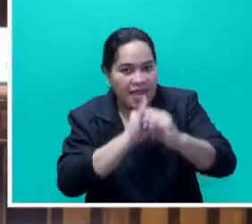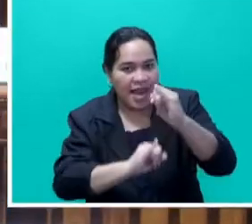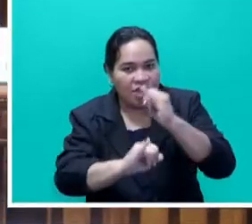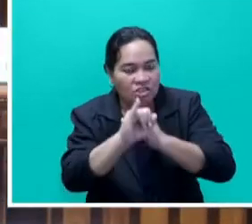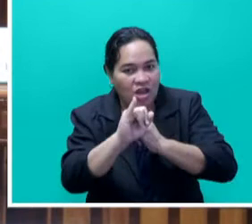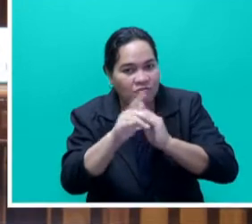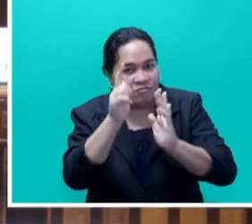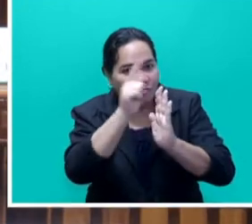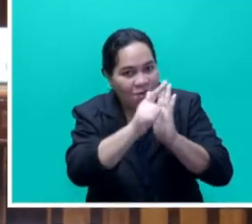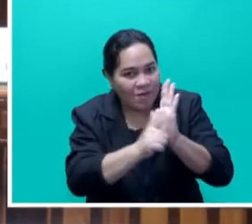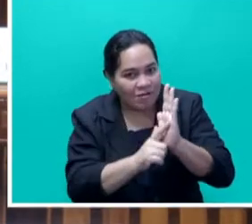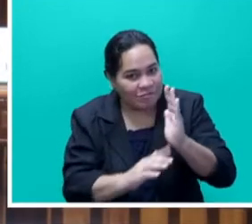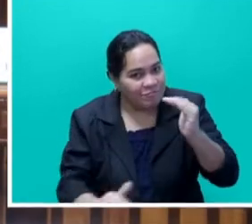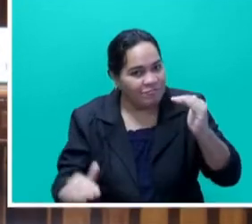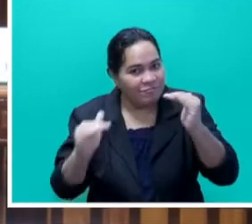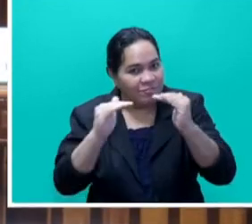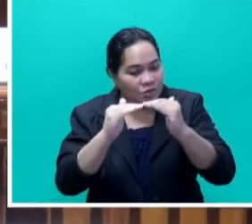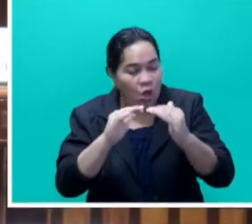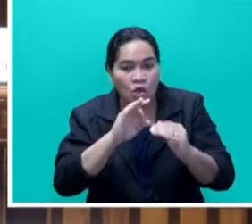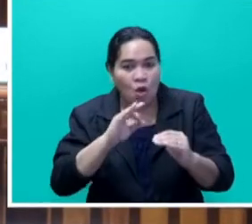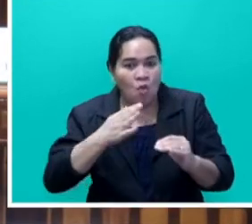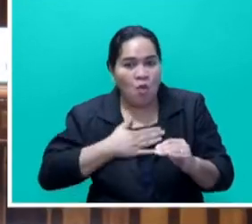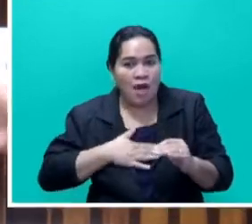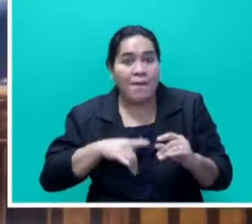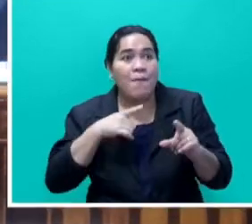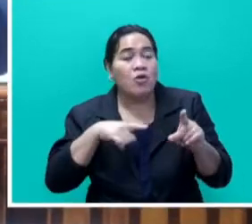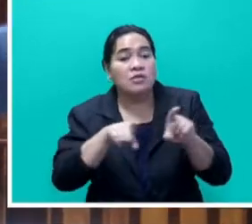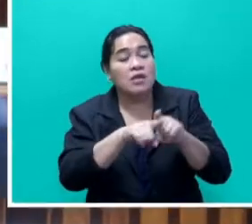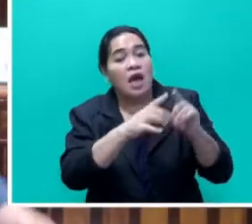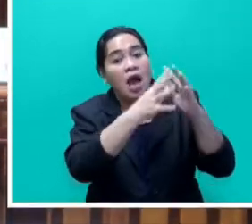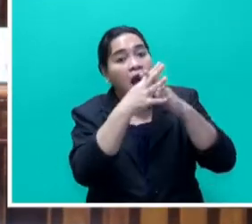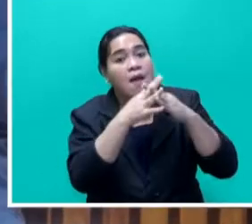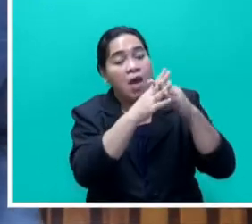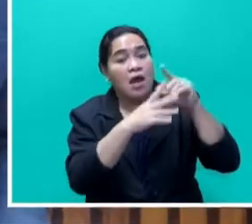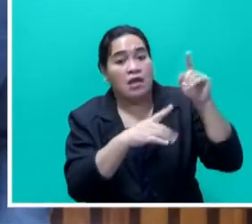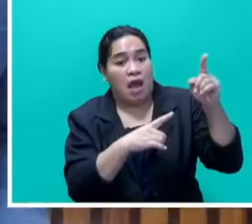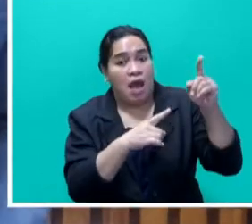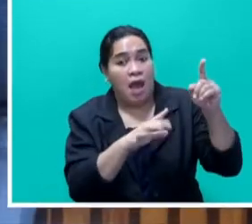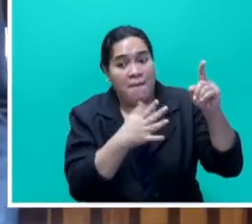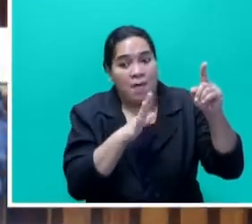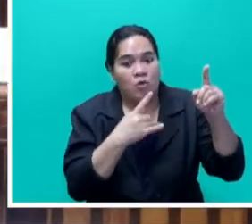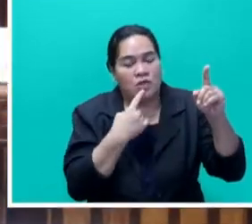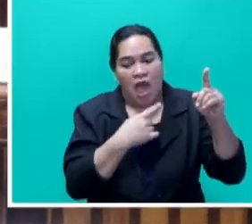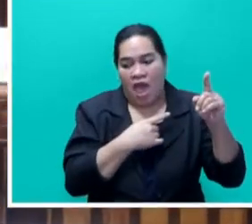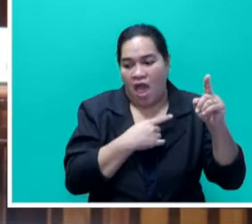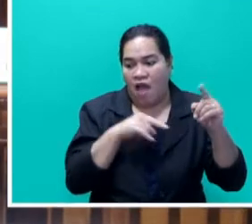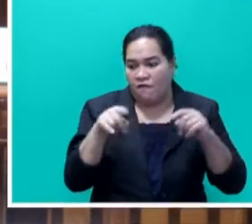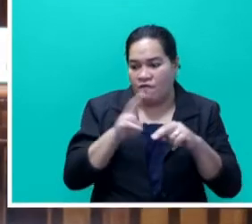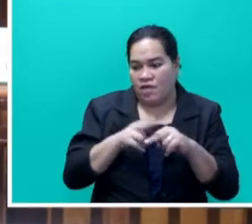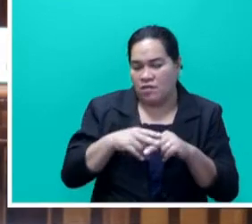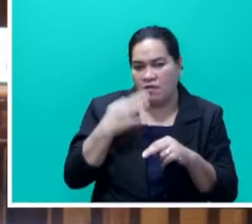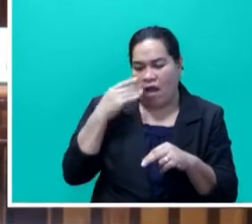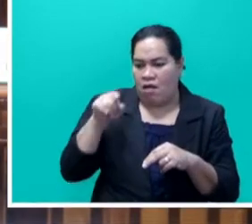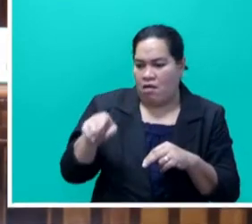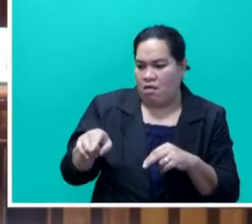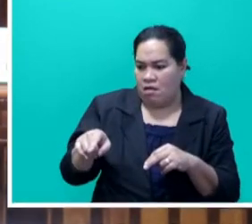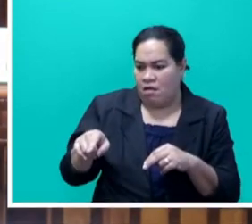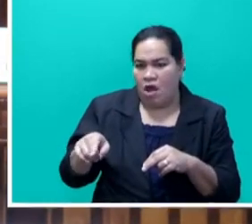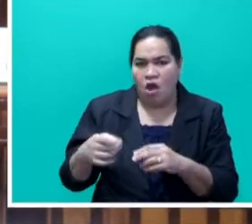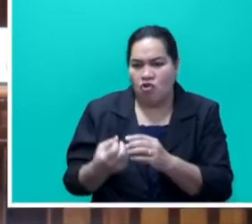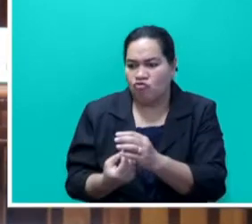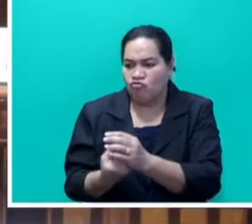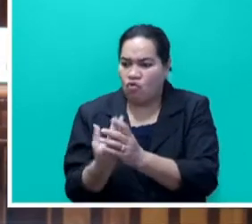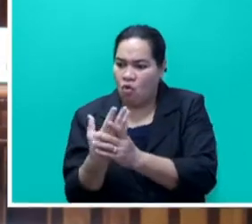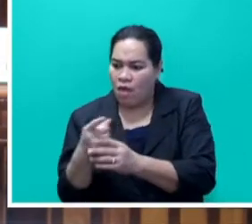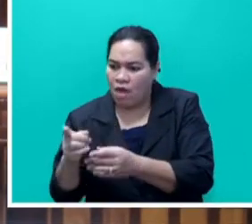for example, want banks in the USA saying, "Oh, Fiji is now growing, hemp, so therefore let's cut off their credit